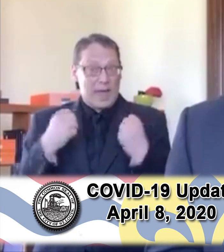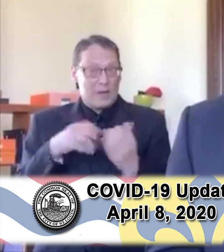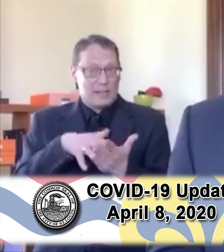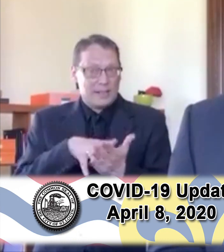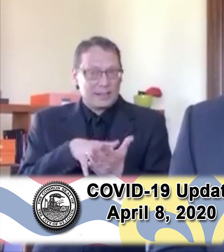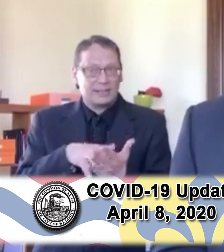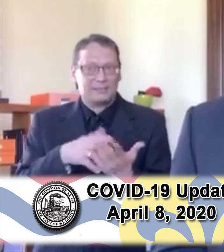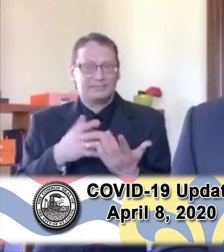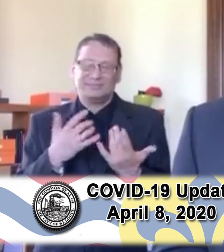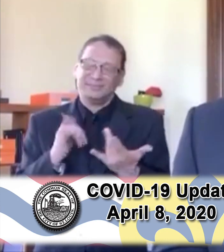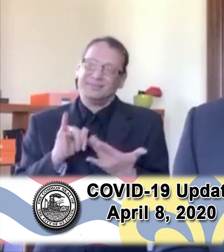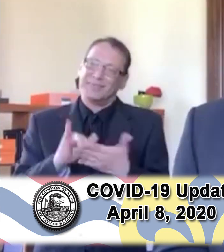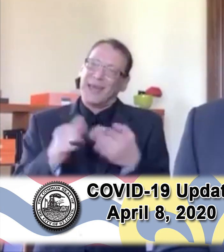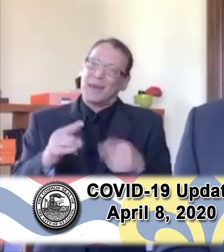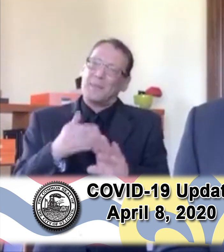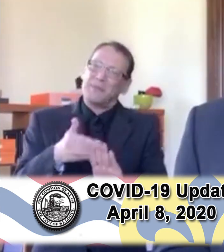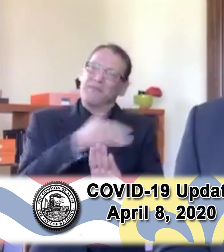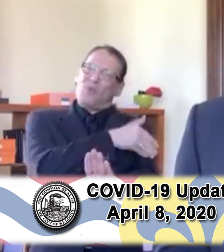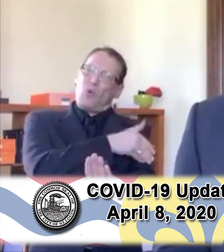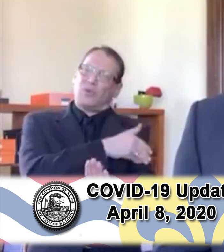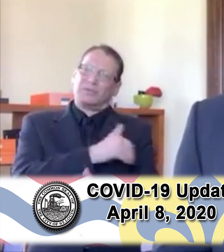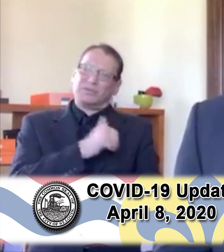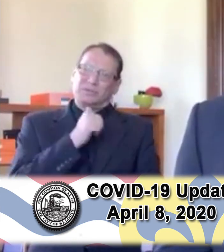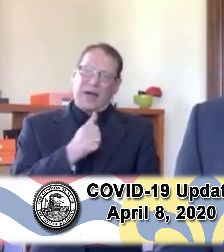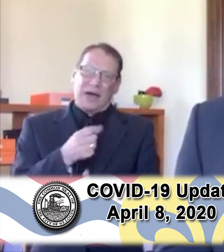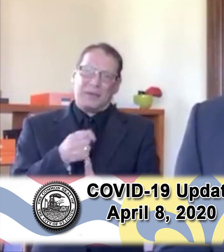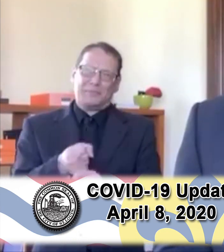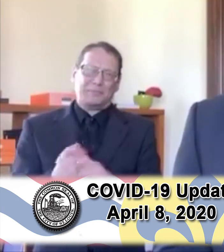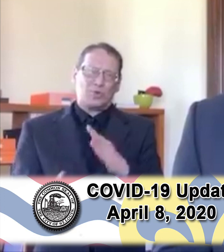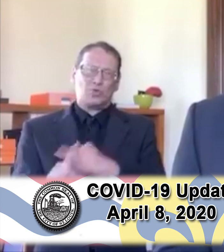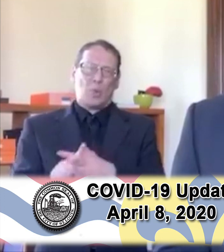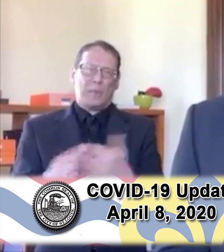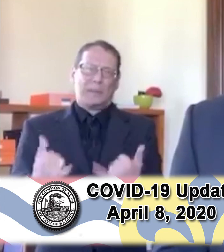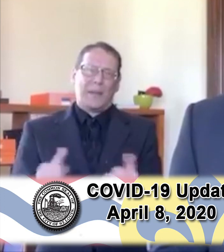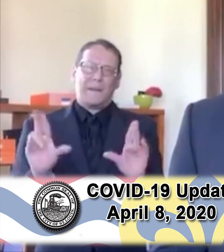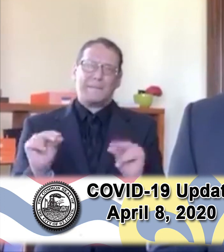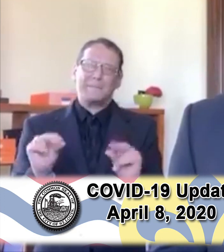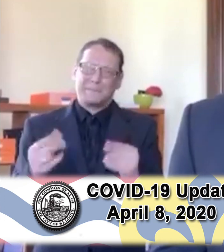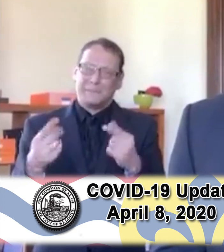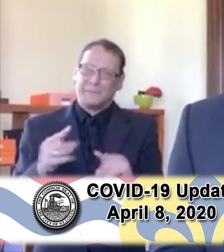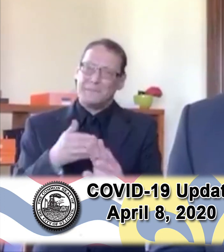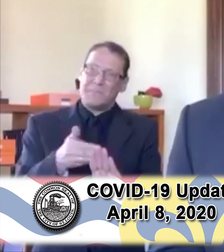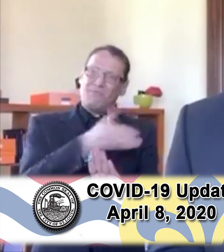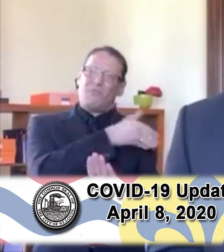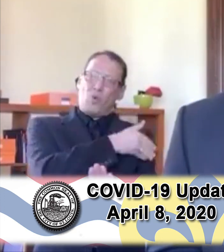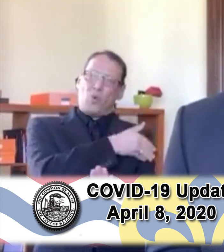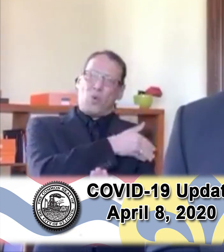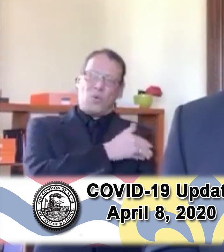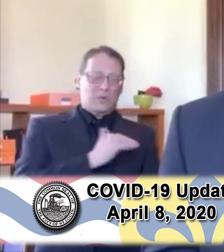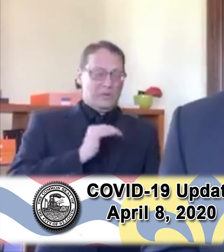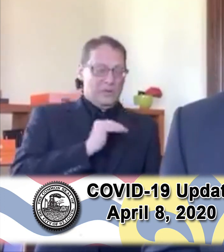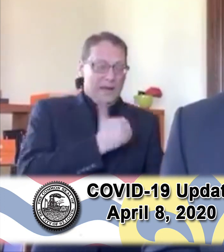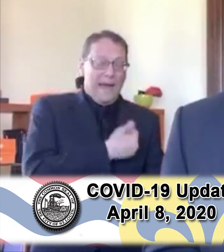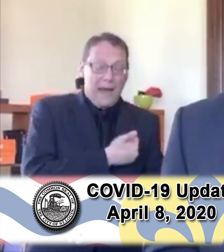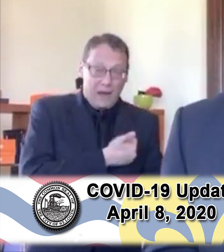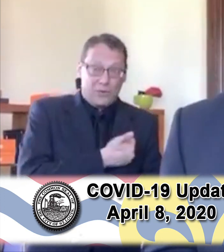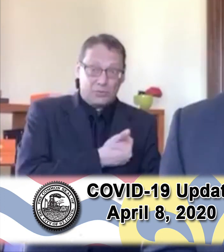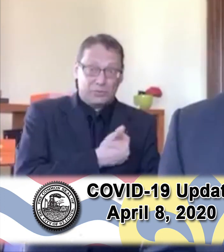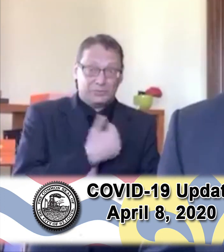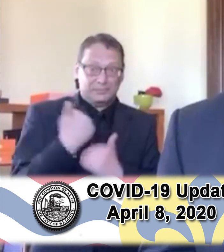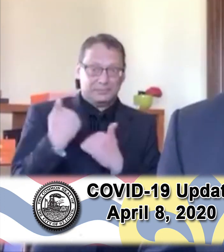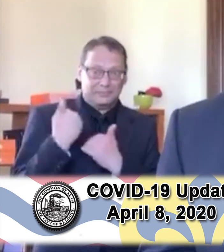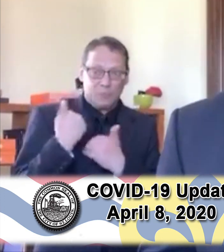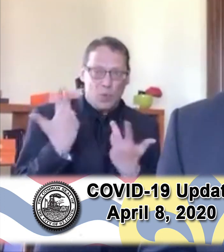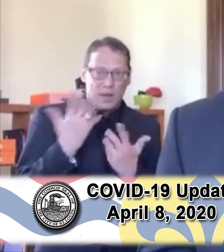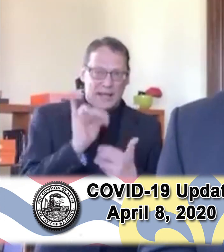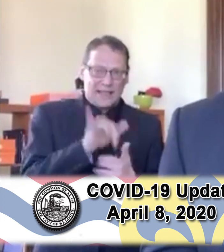are pre-existing, so meaning that they existed before COVID-19 happened. And so what we're charged to do as a health agency is really to address